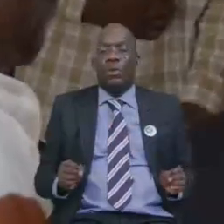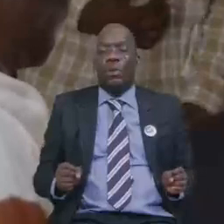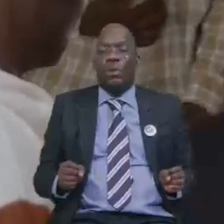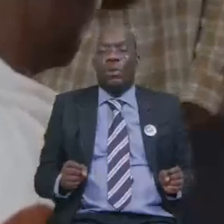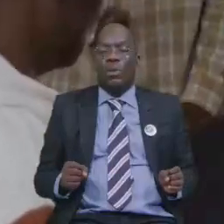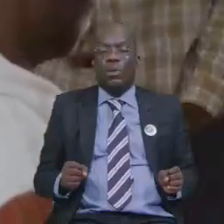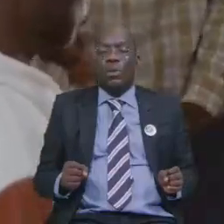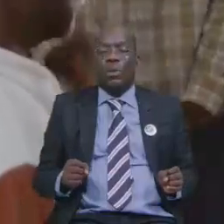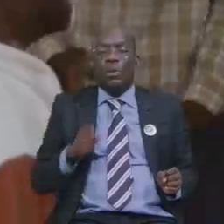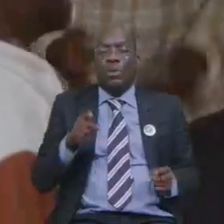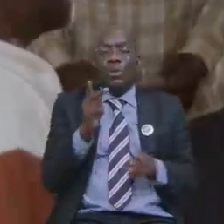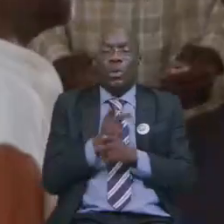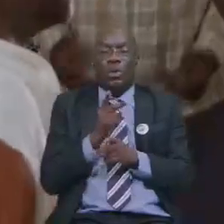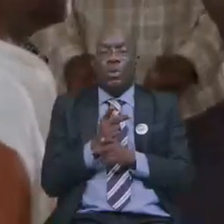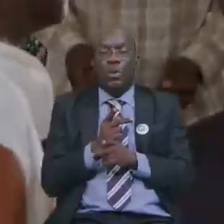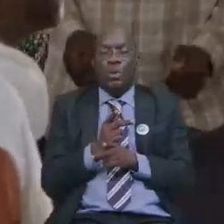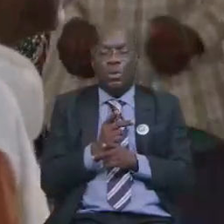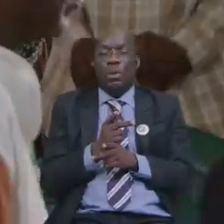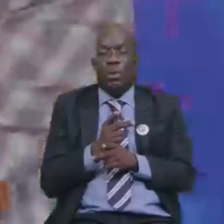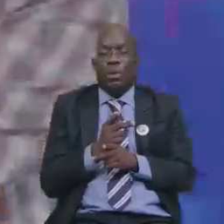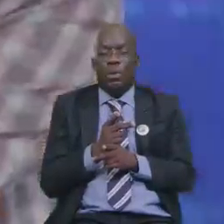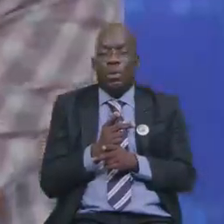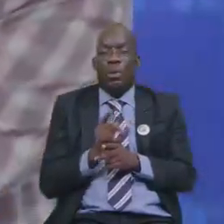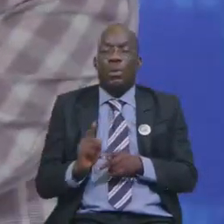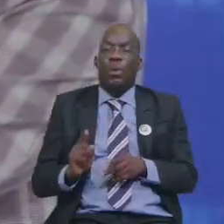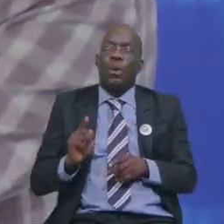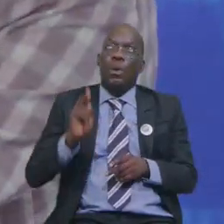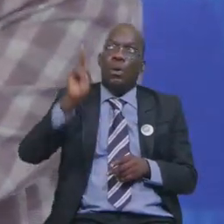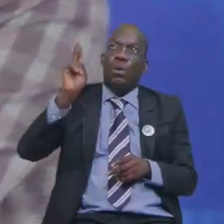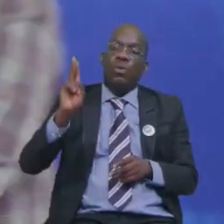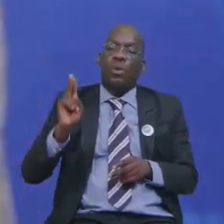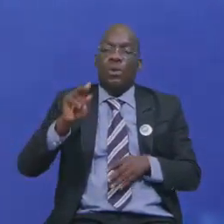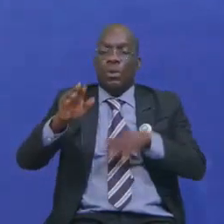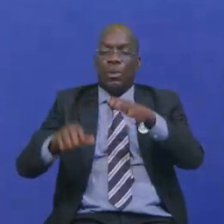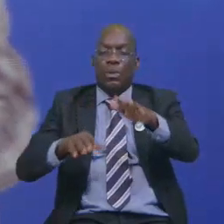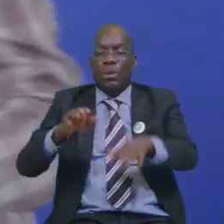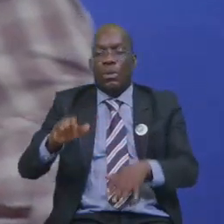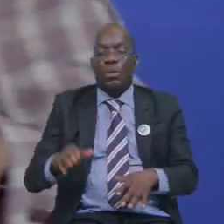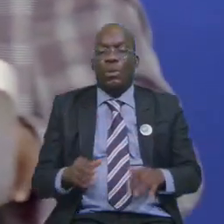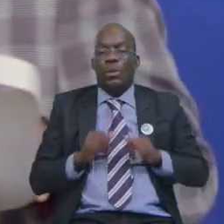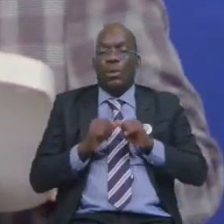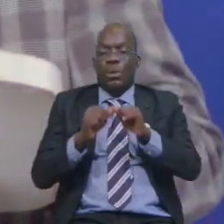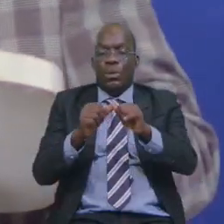You maintain upward steps tenaciously.